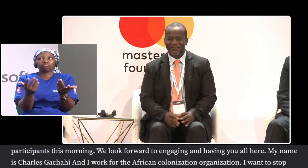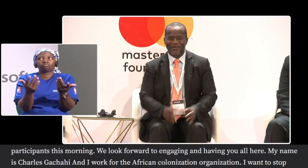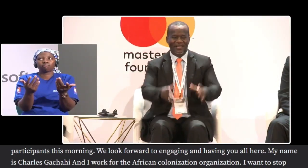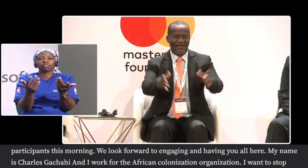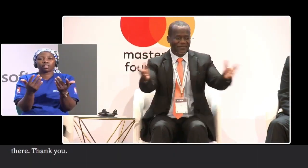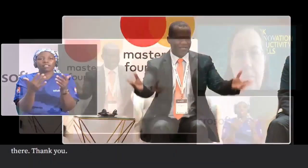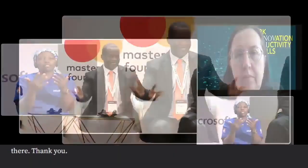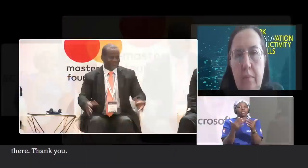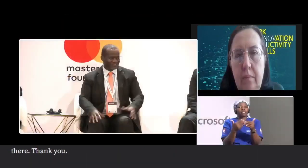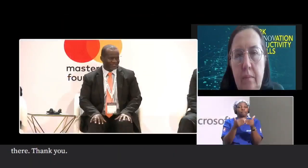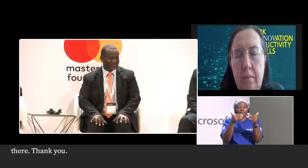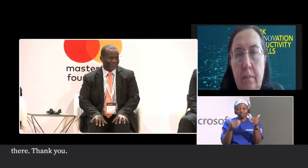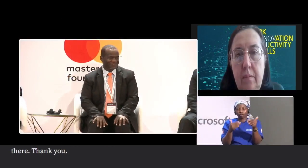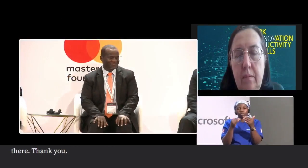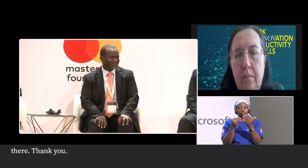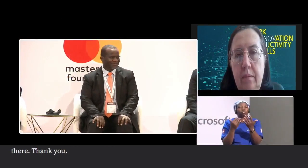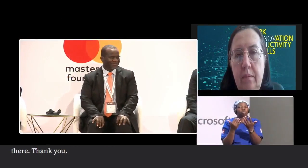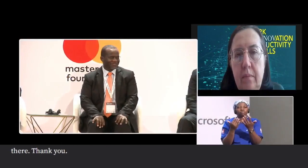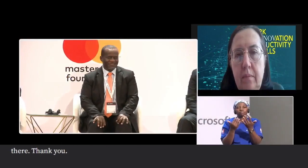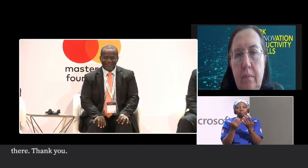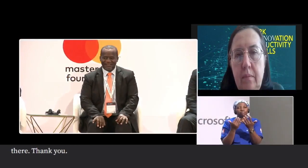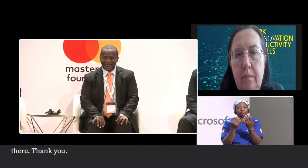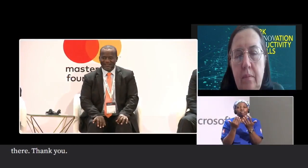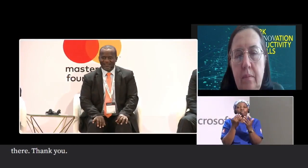a preamble, an introduction.